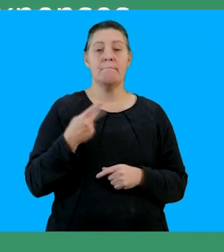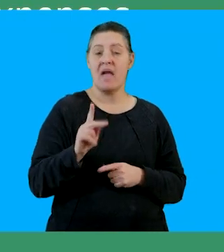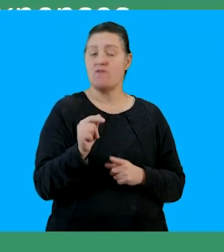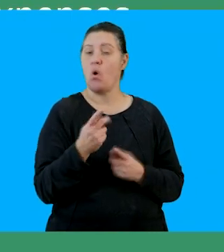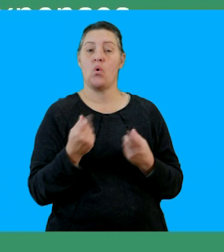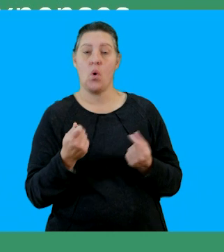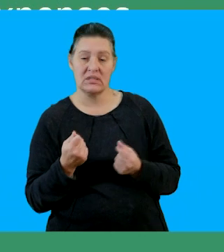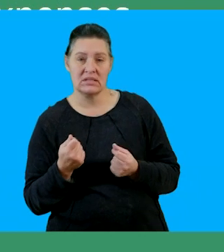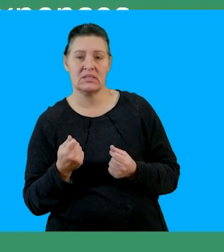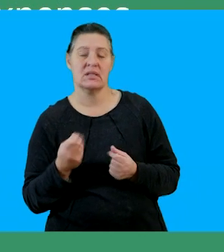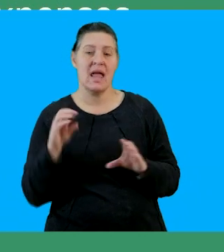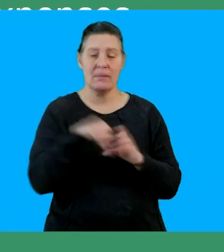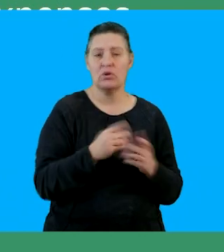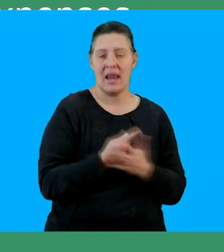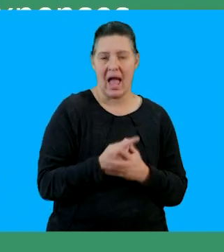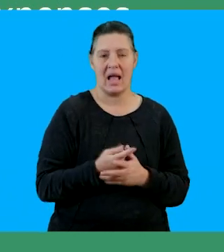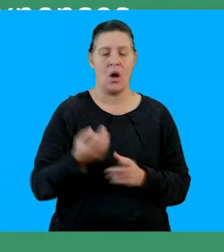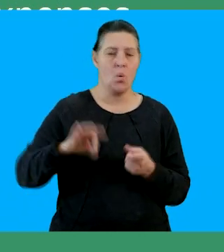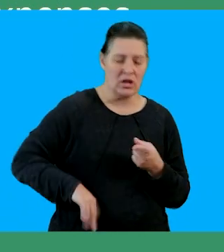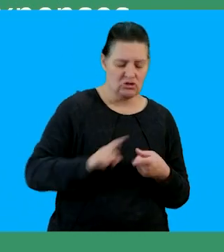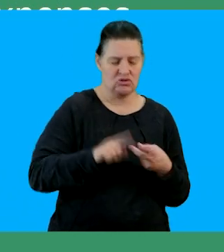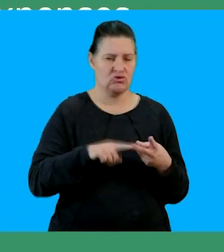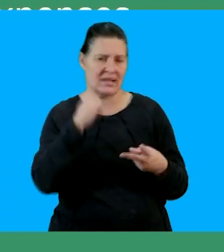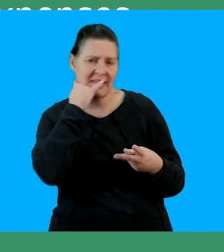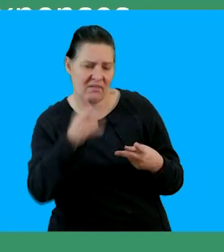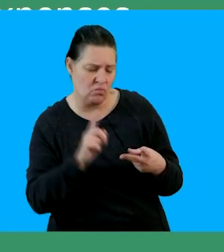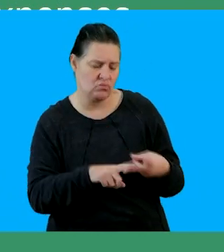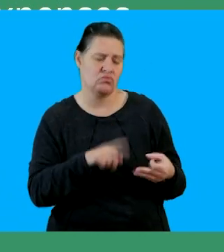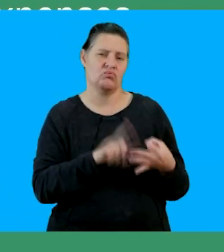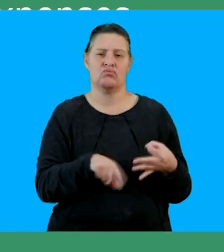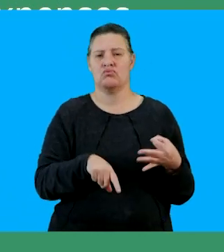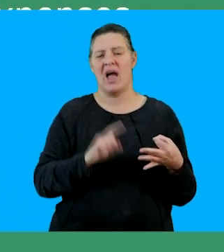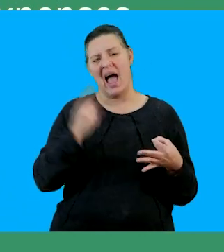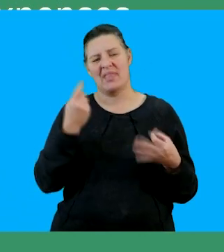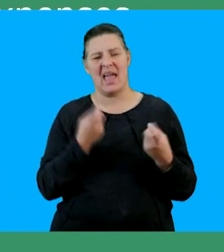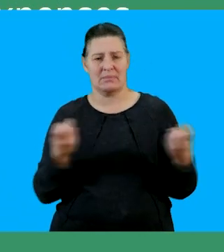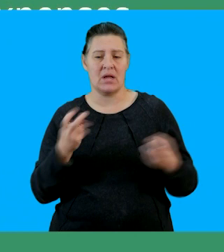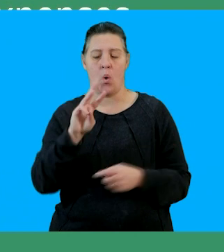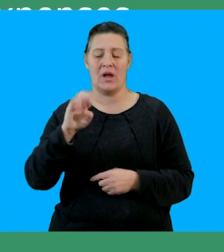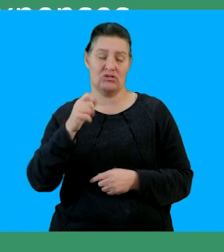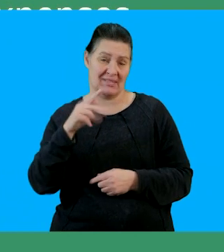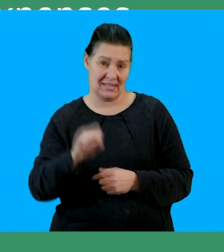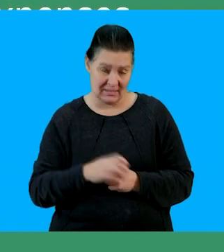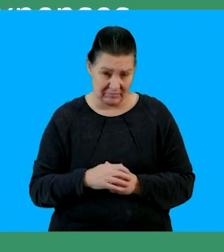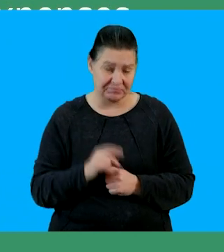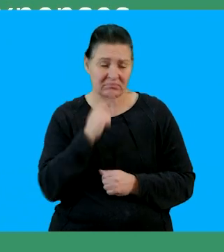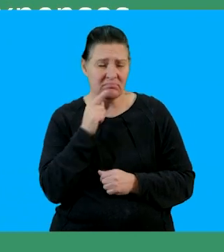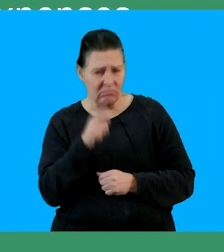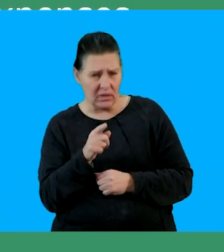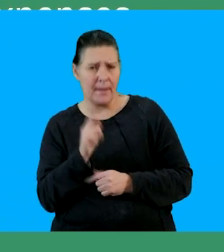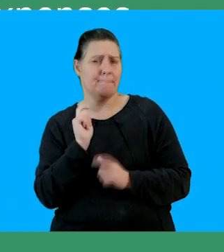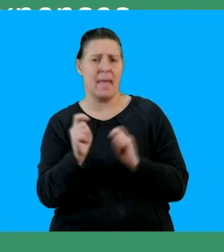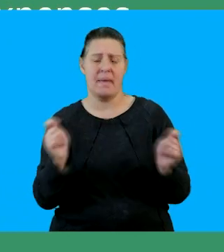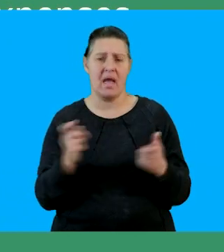pay for cost of input such as wages, telephone, and other expenses. We need money as a business